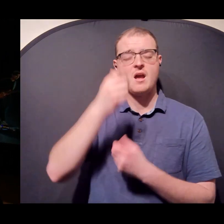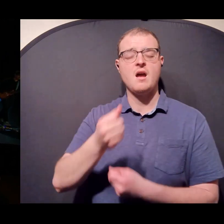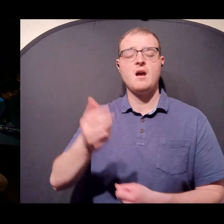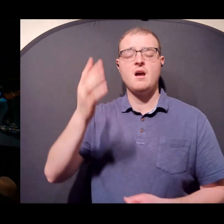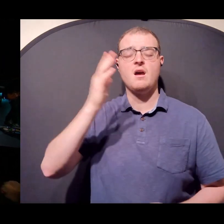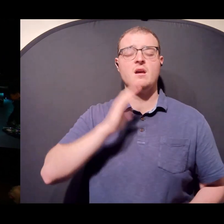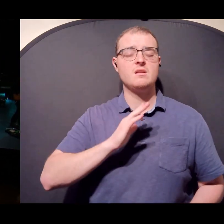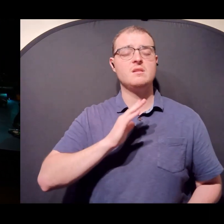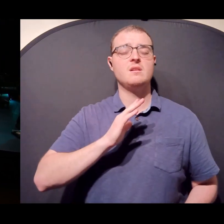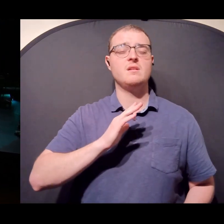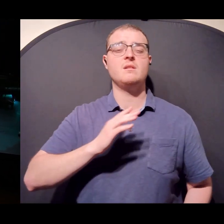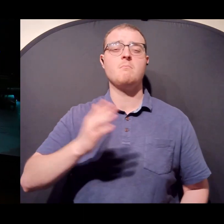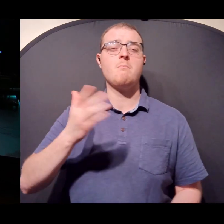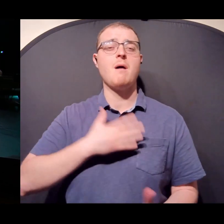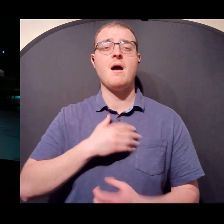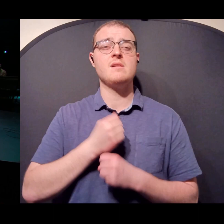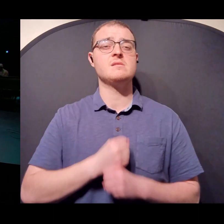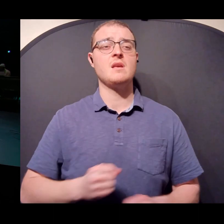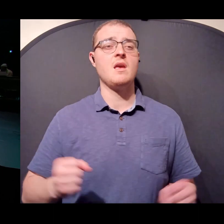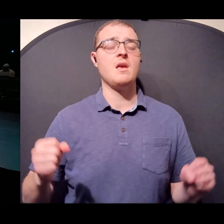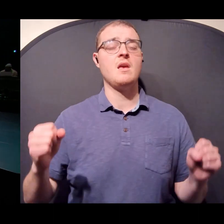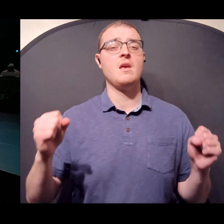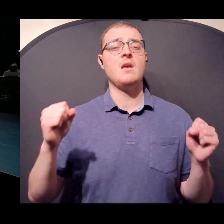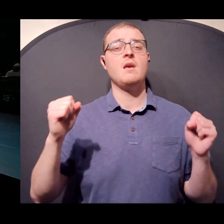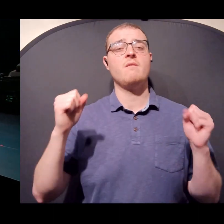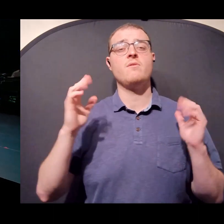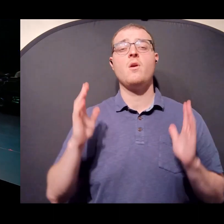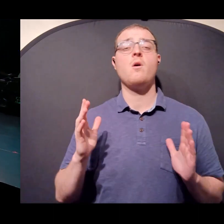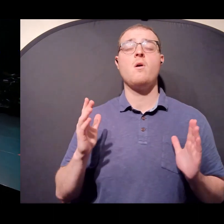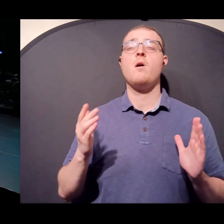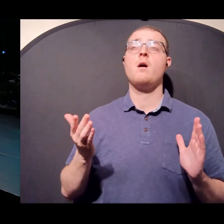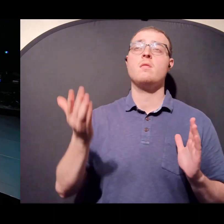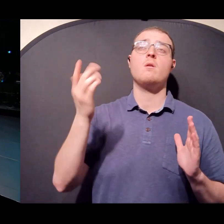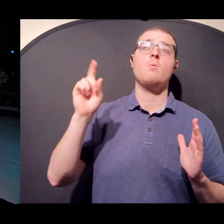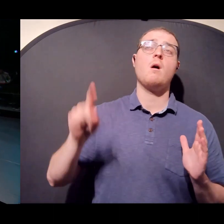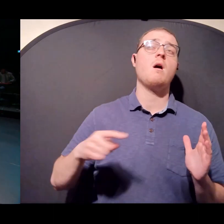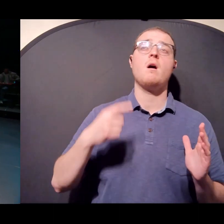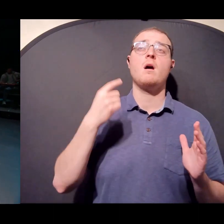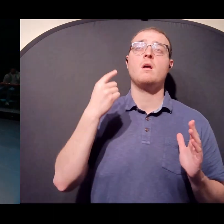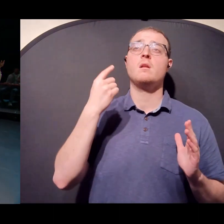fail. See, I trust in God, my